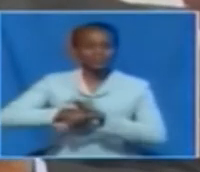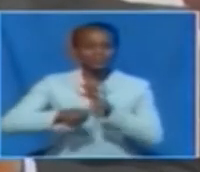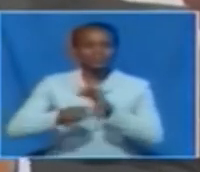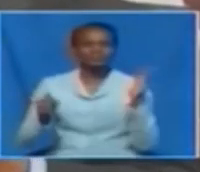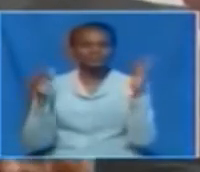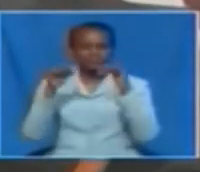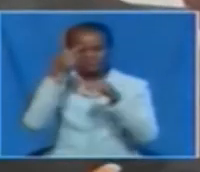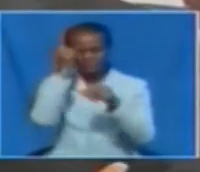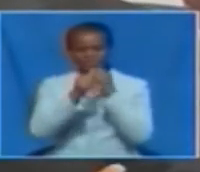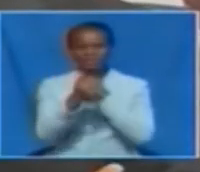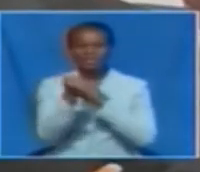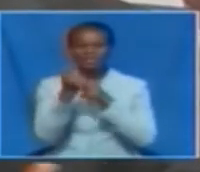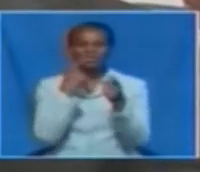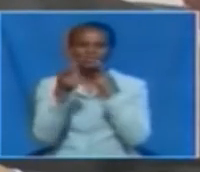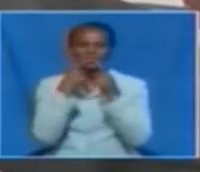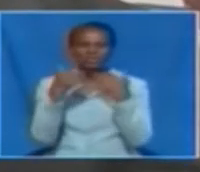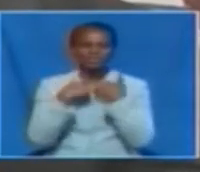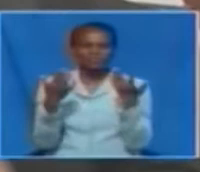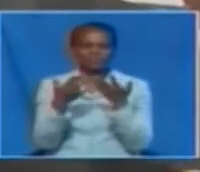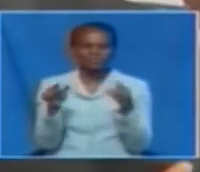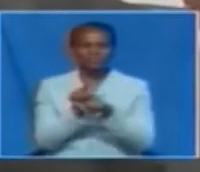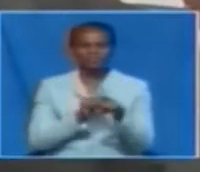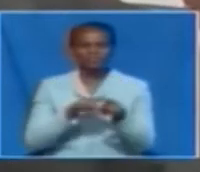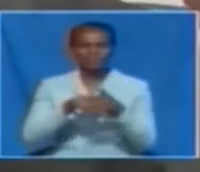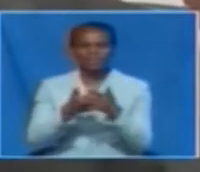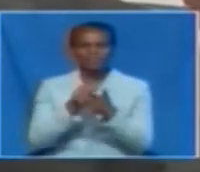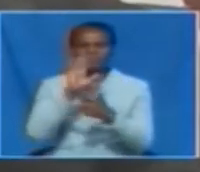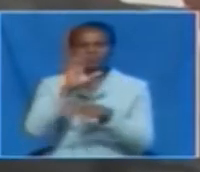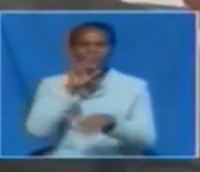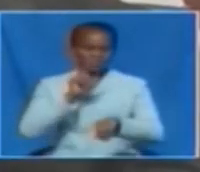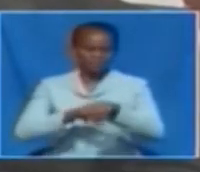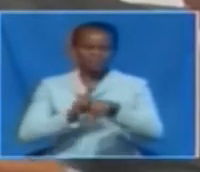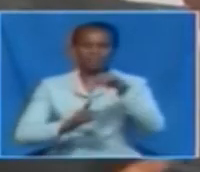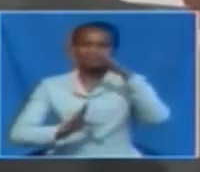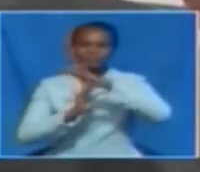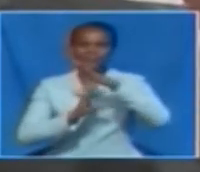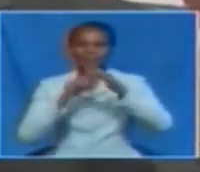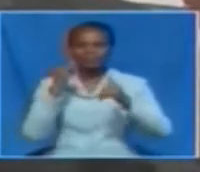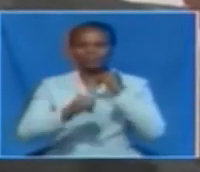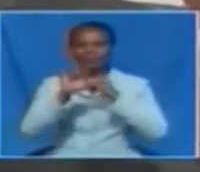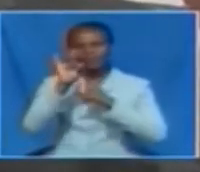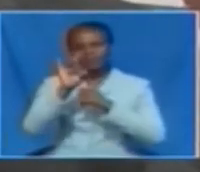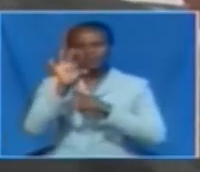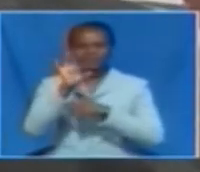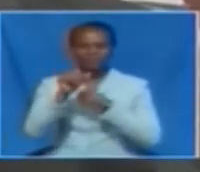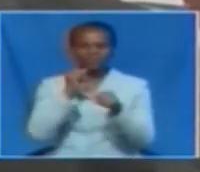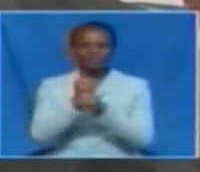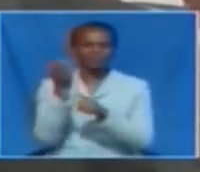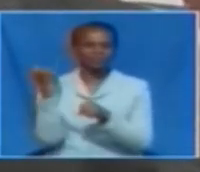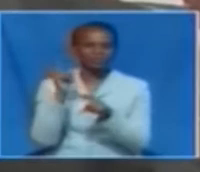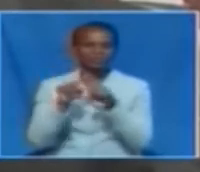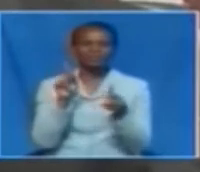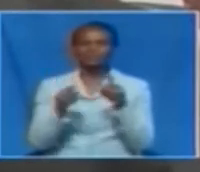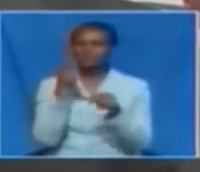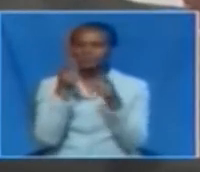others are not even talking convention, and their mandates have expired like 8-9 years ago. But nobody's talking about it.